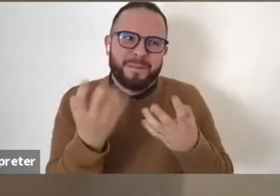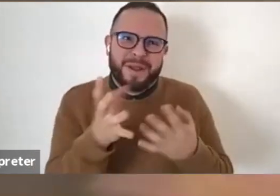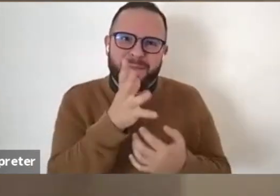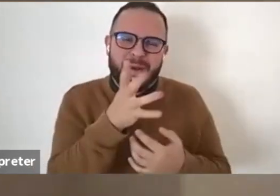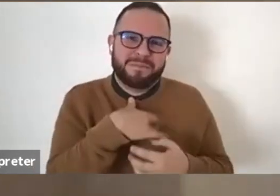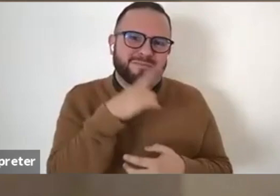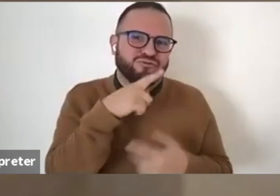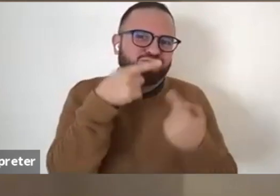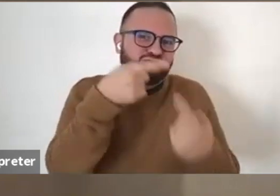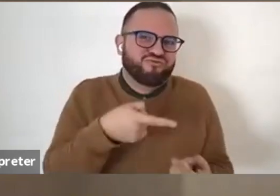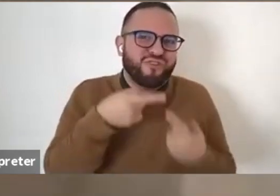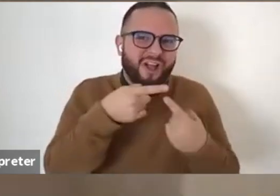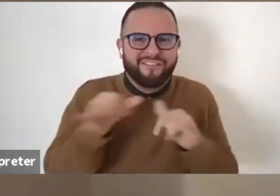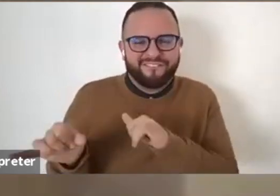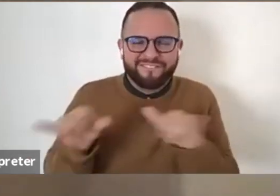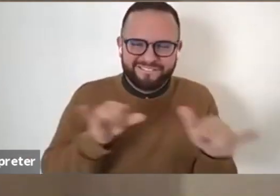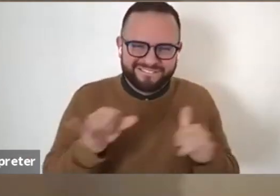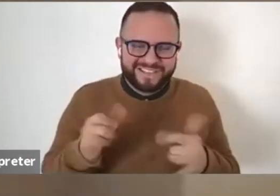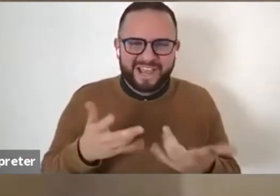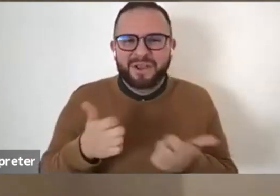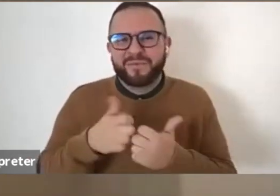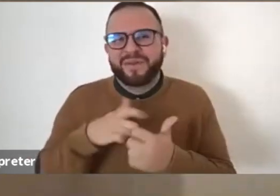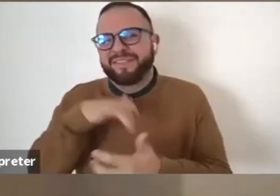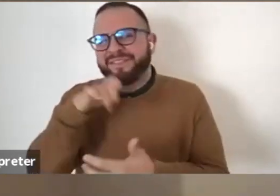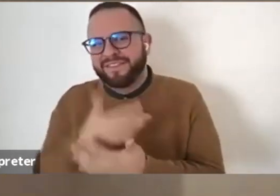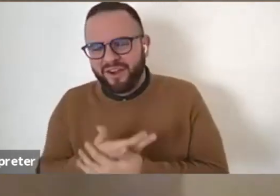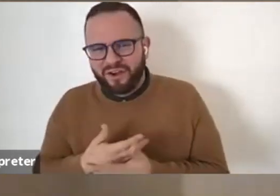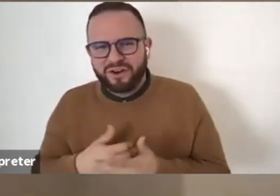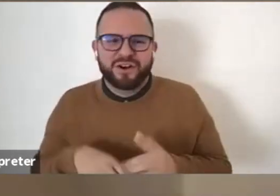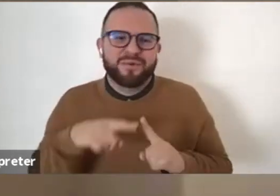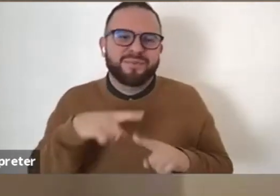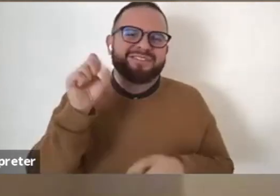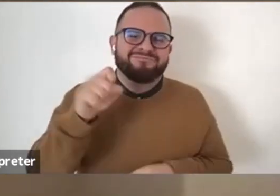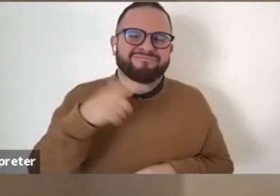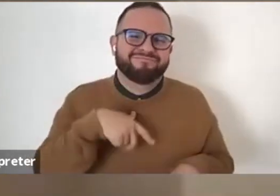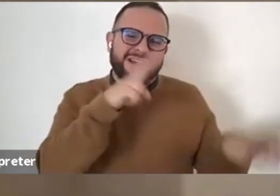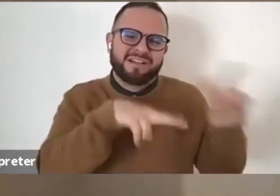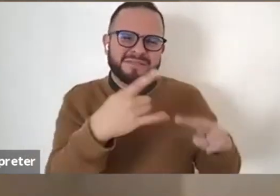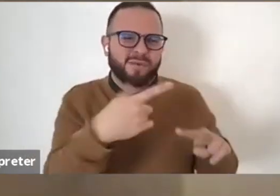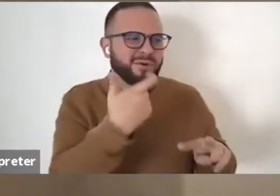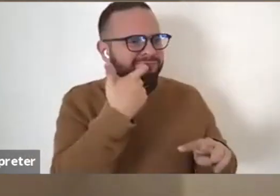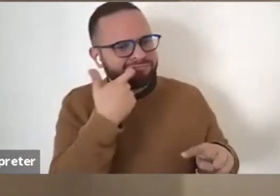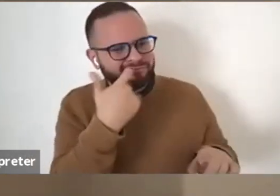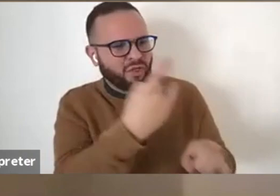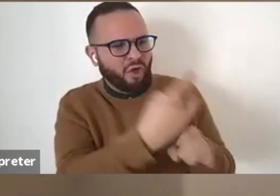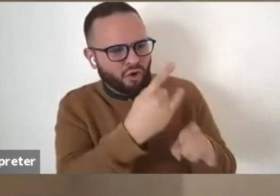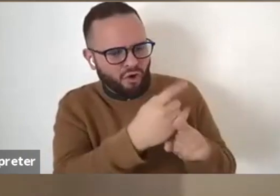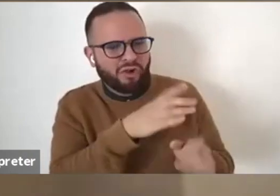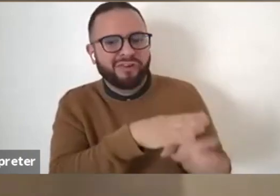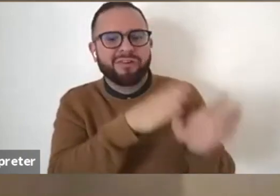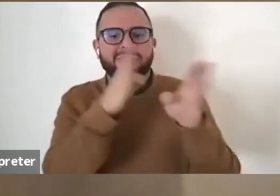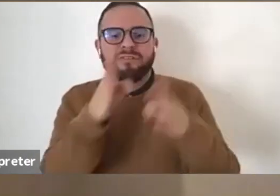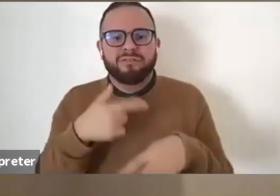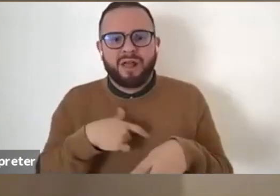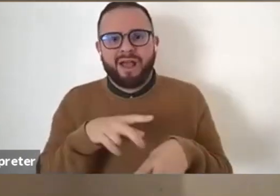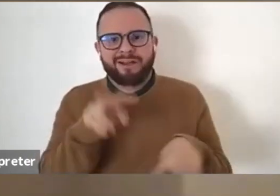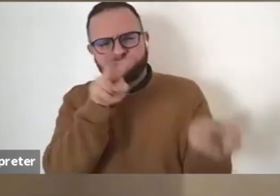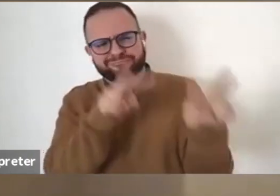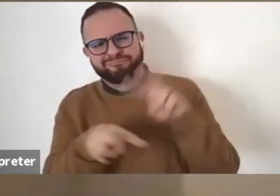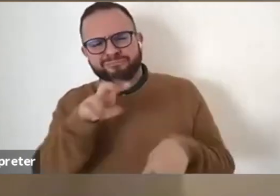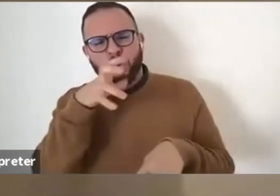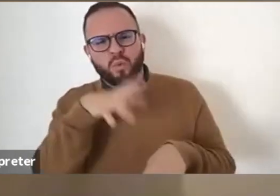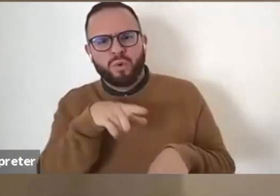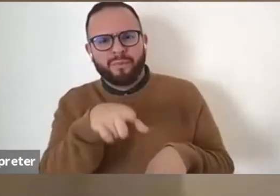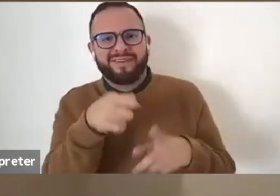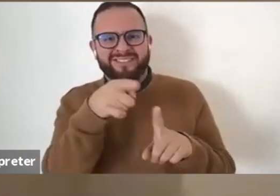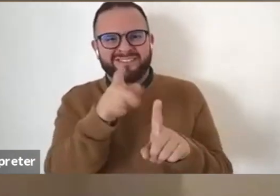so I observe another person who has problem with alcohol. I observe a woman who was betrayed by the husband and she